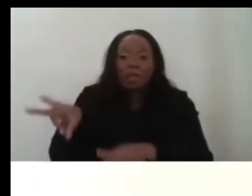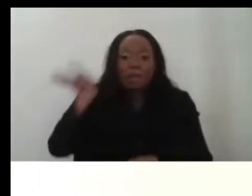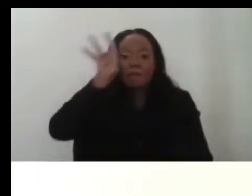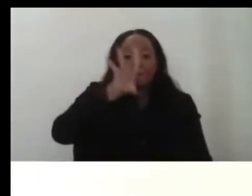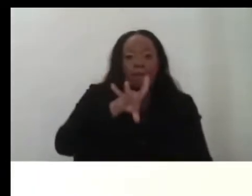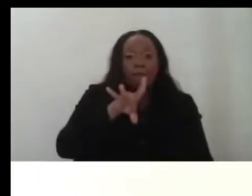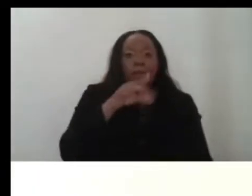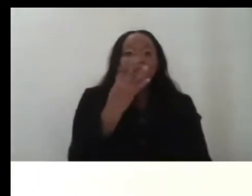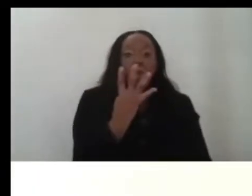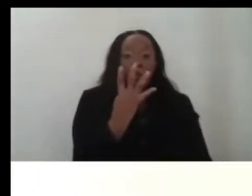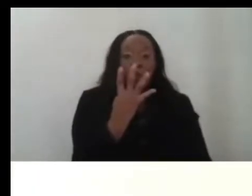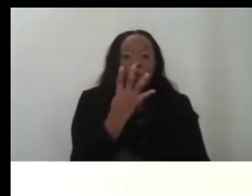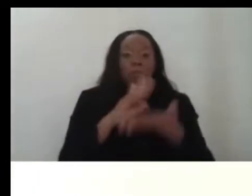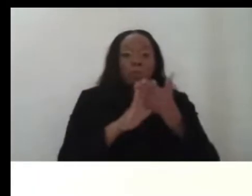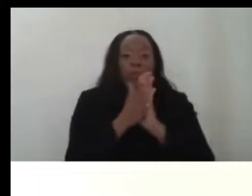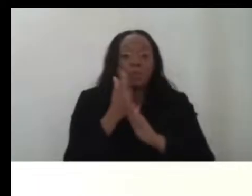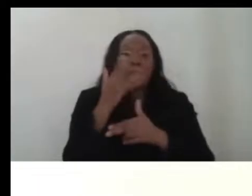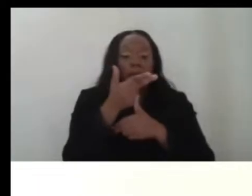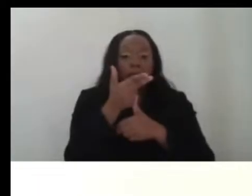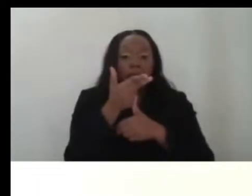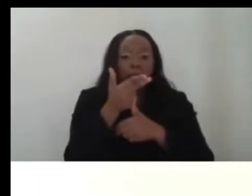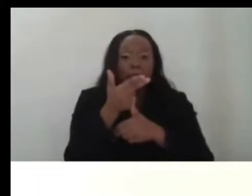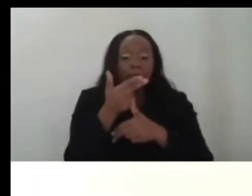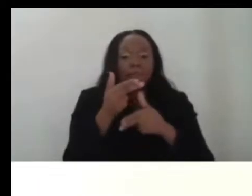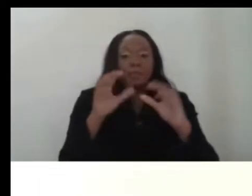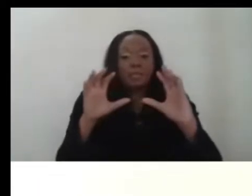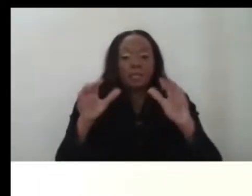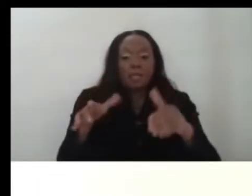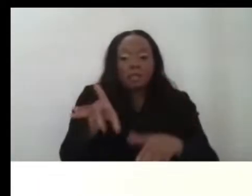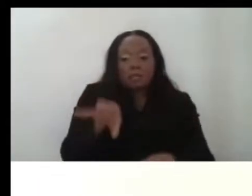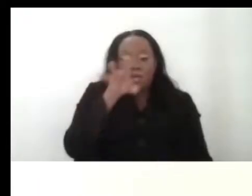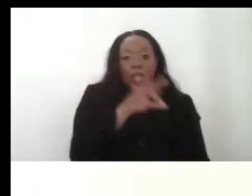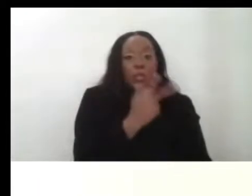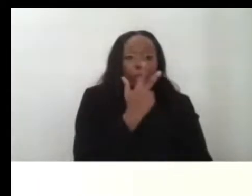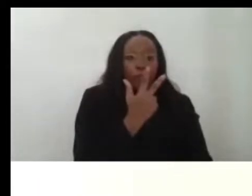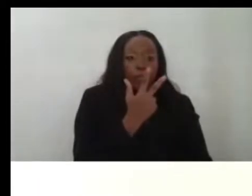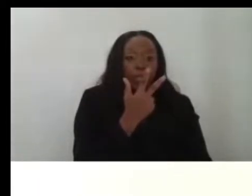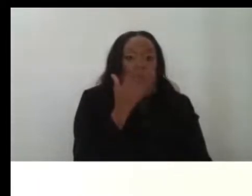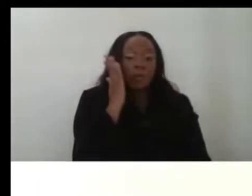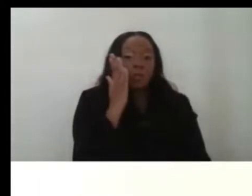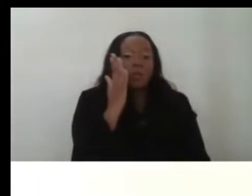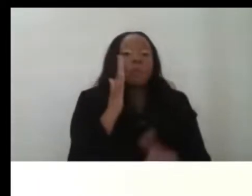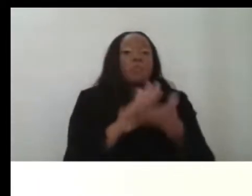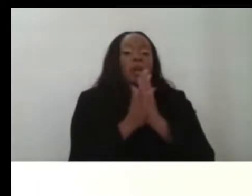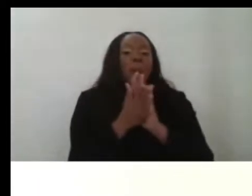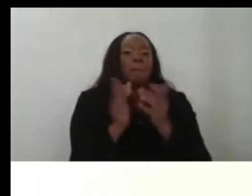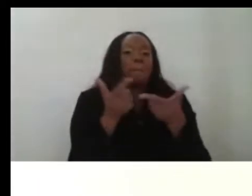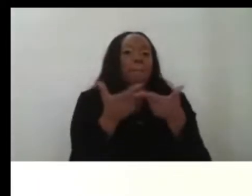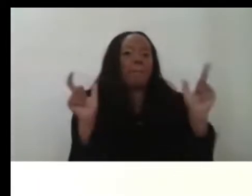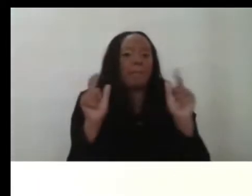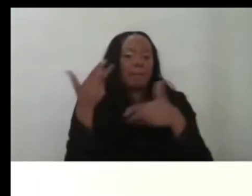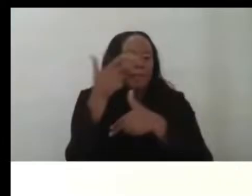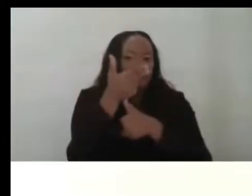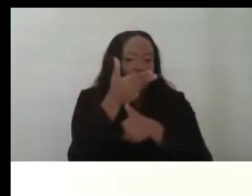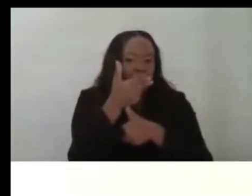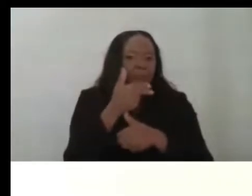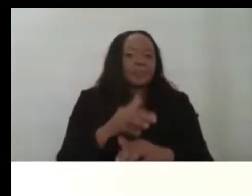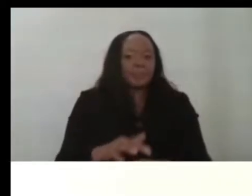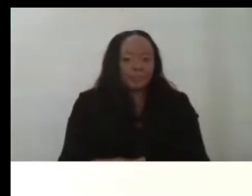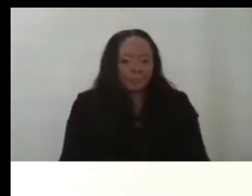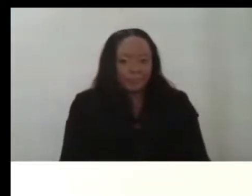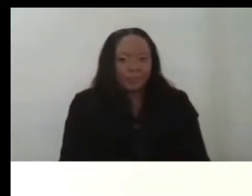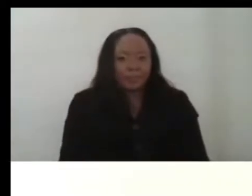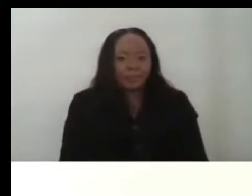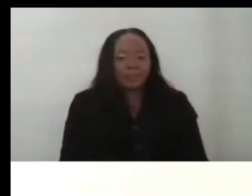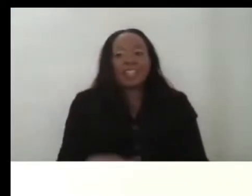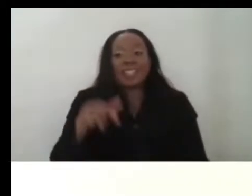which should become major hurricanes. The actual season, like I said before, in this basin